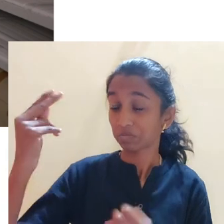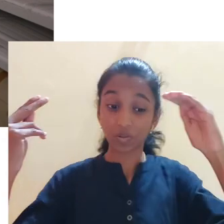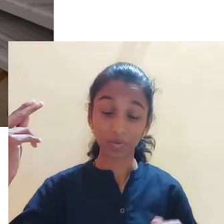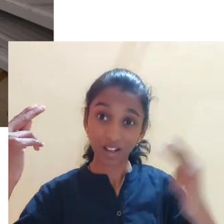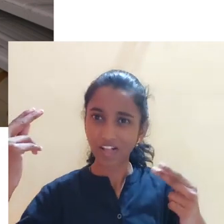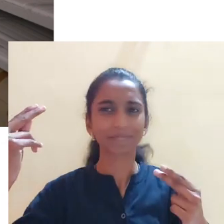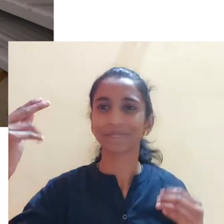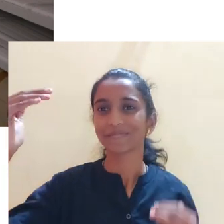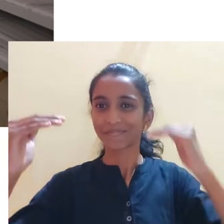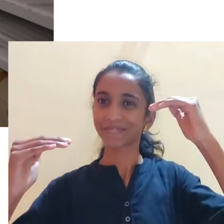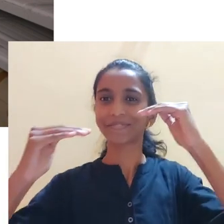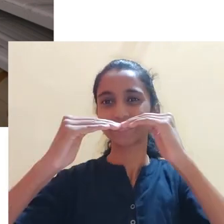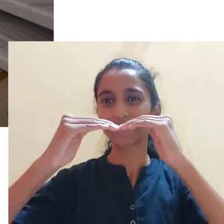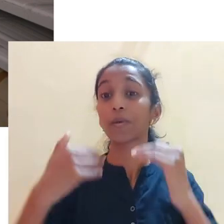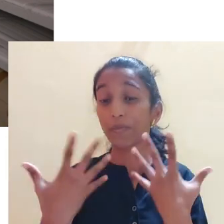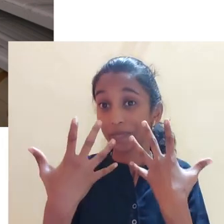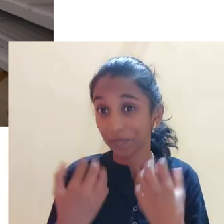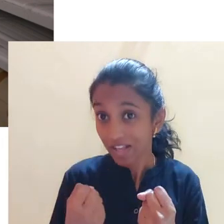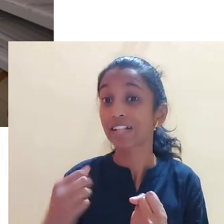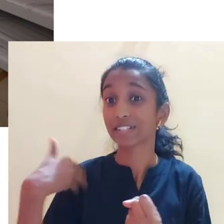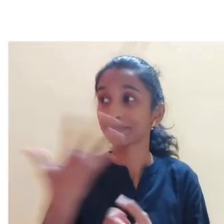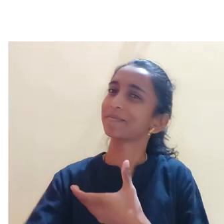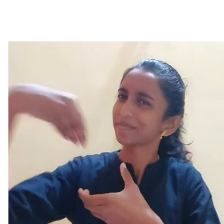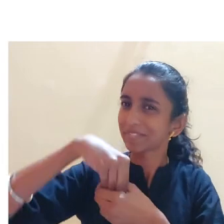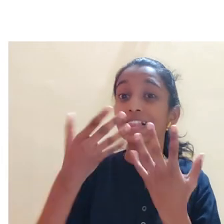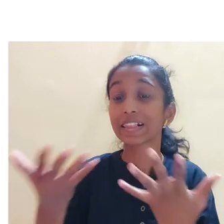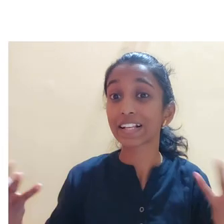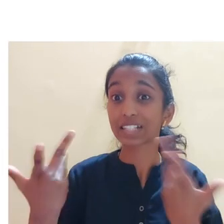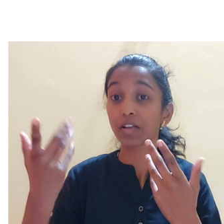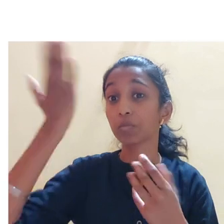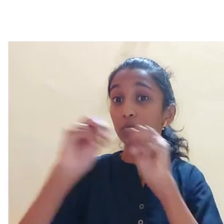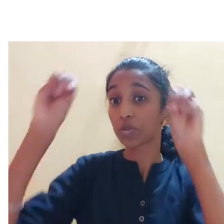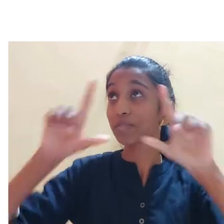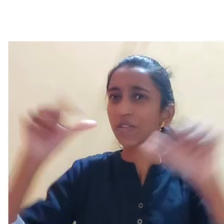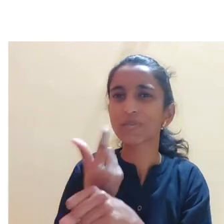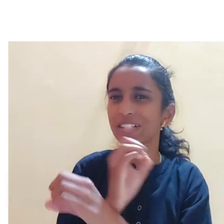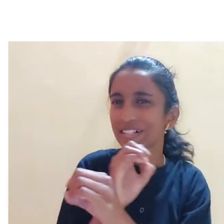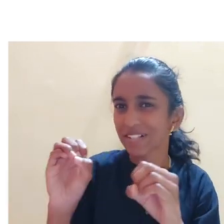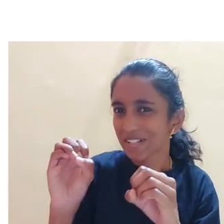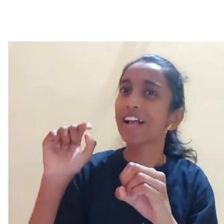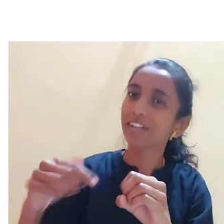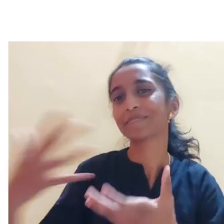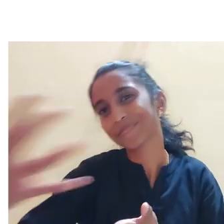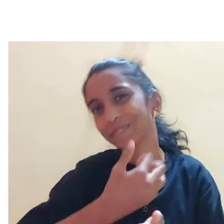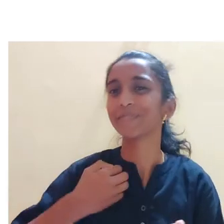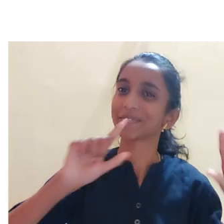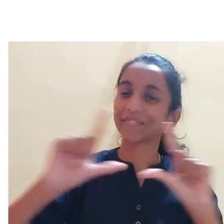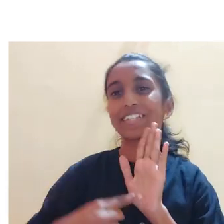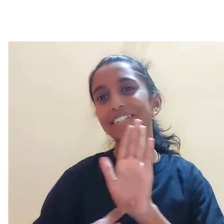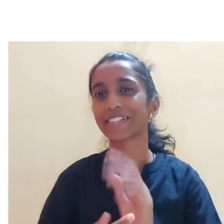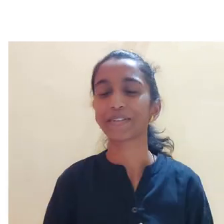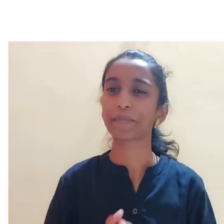the gap between what is perceived as high and low art by including objects that may not usually be a part of a